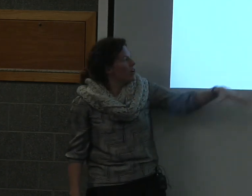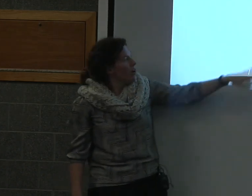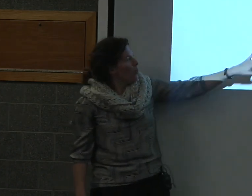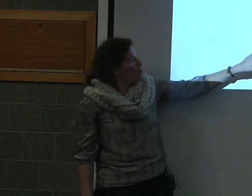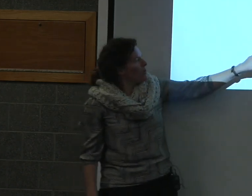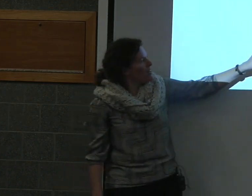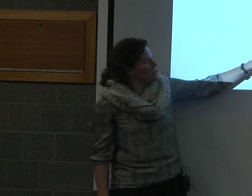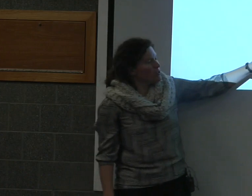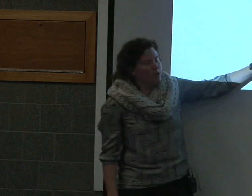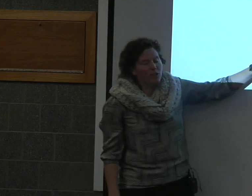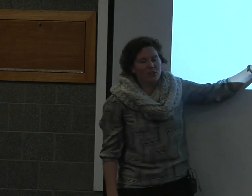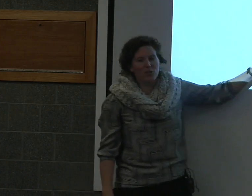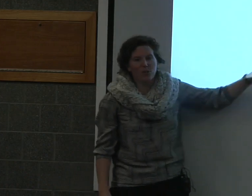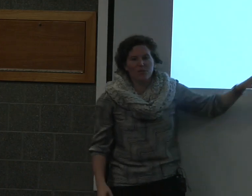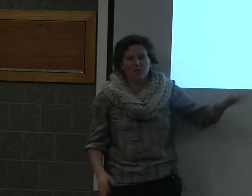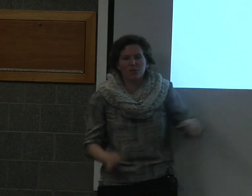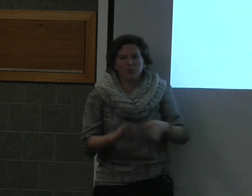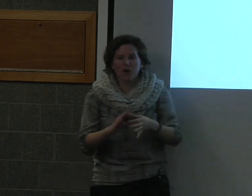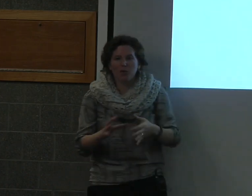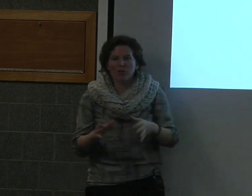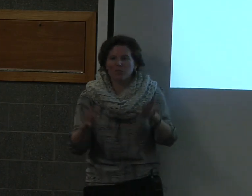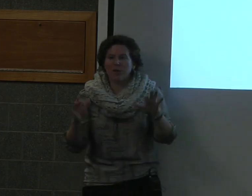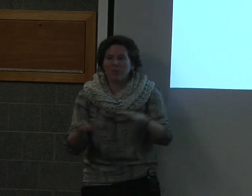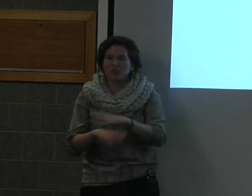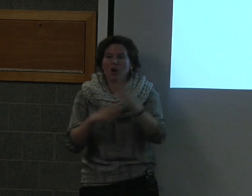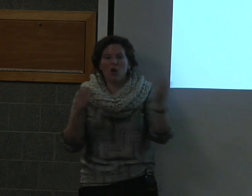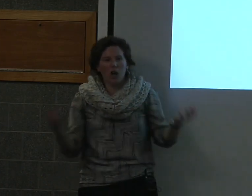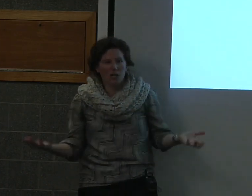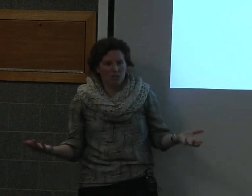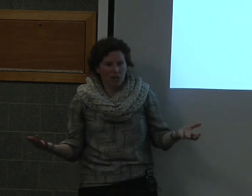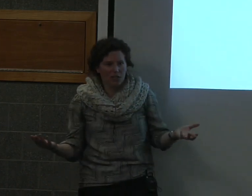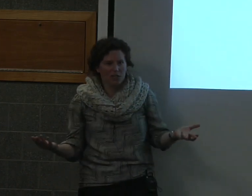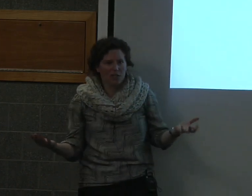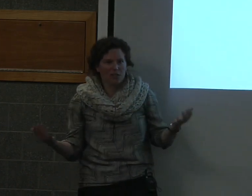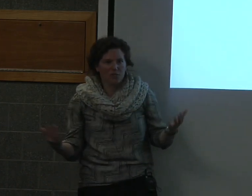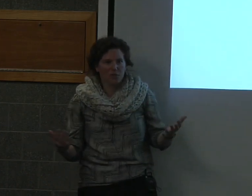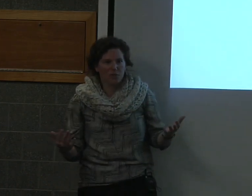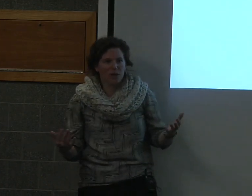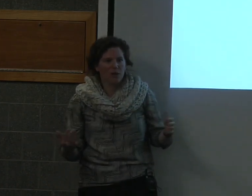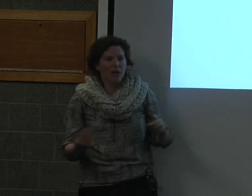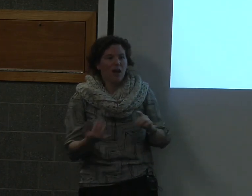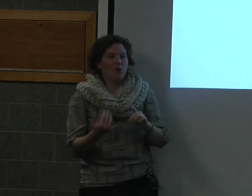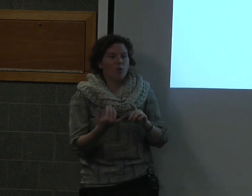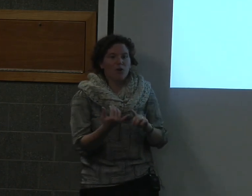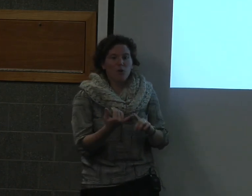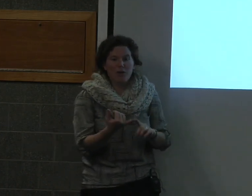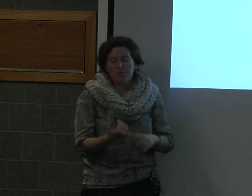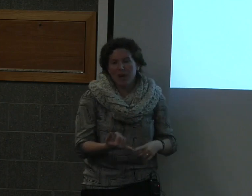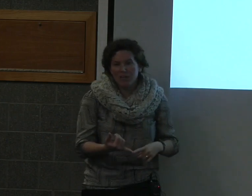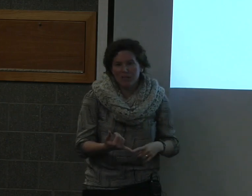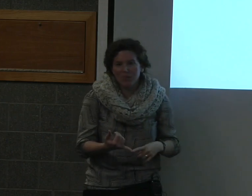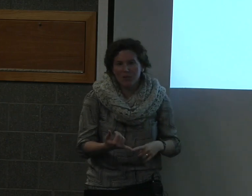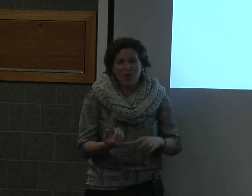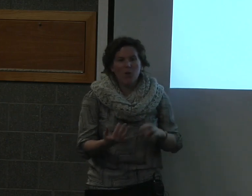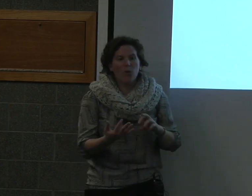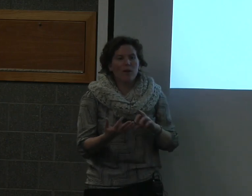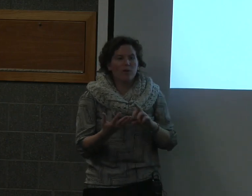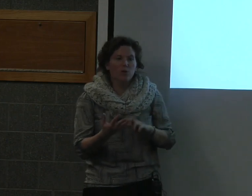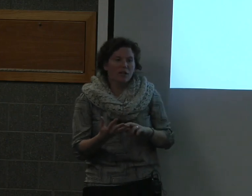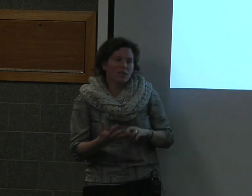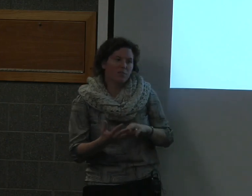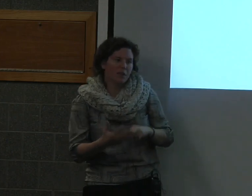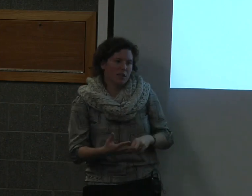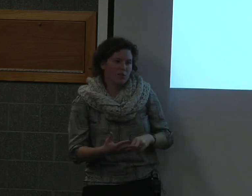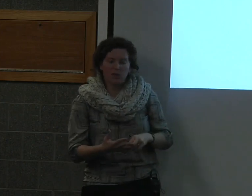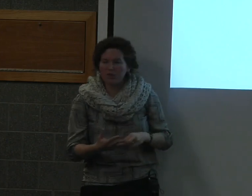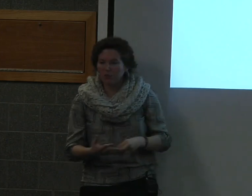area of work, or you might need to look in terms of these broader ones that publish all kinds of case studies to figure out either where you want to find them